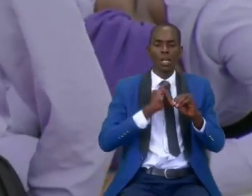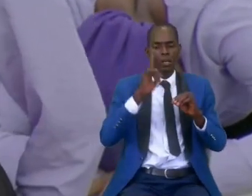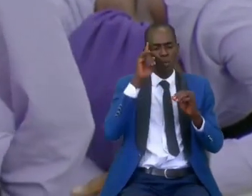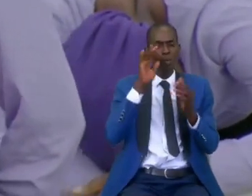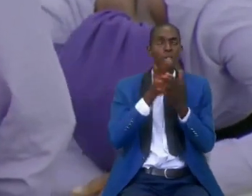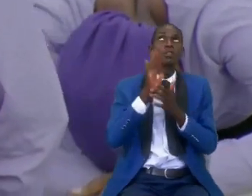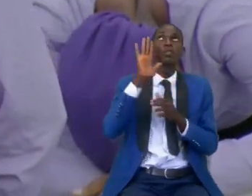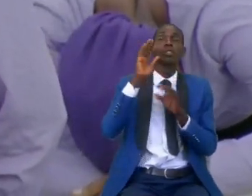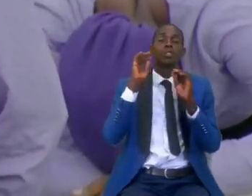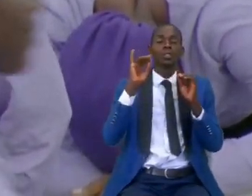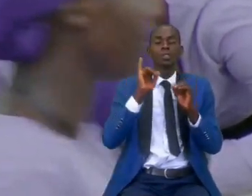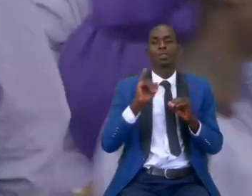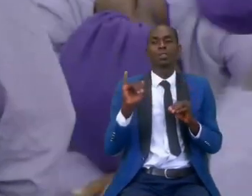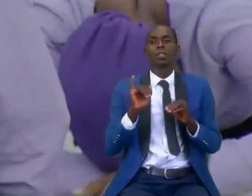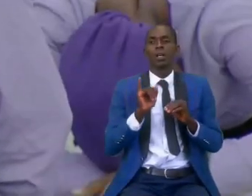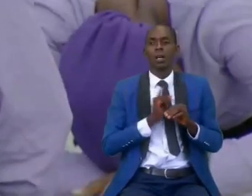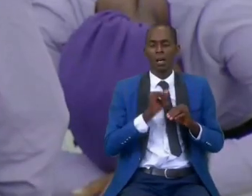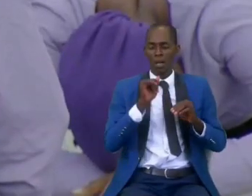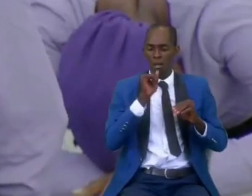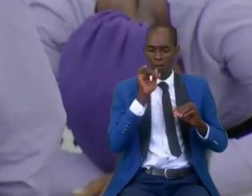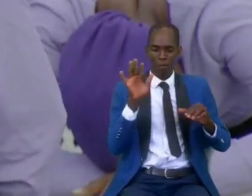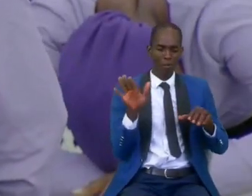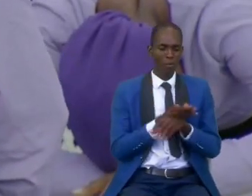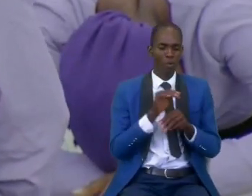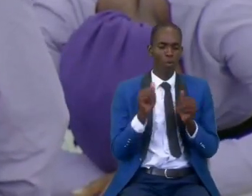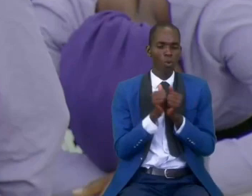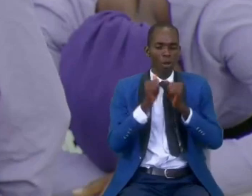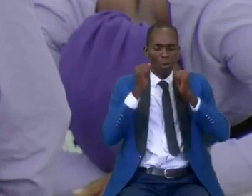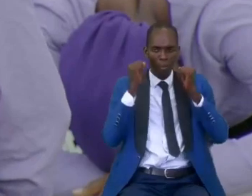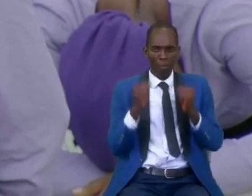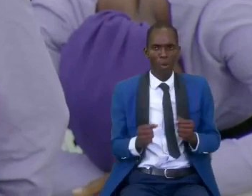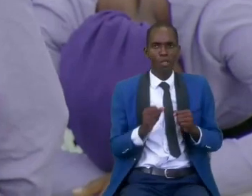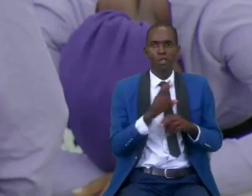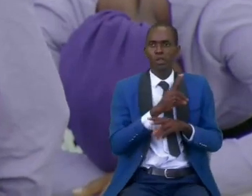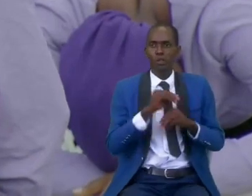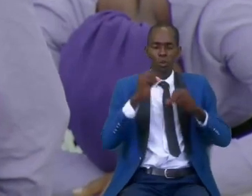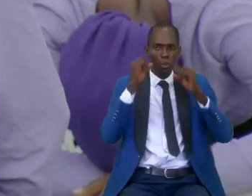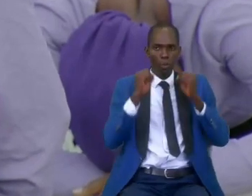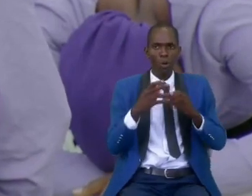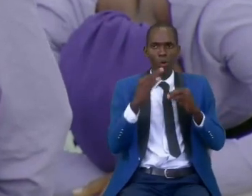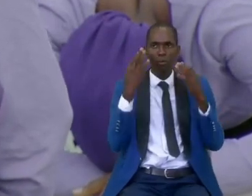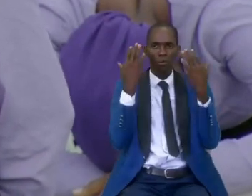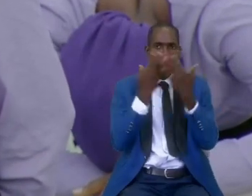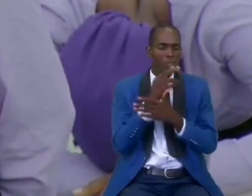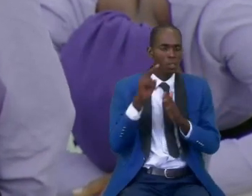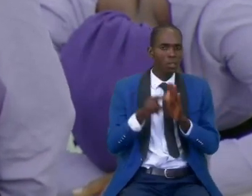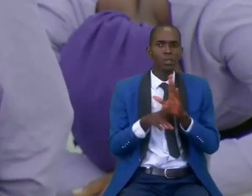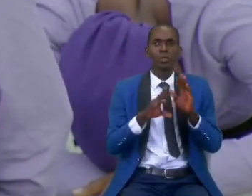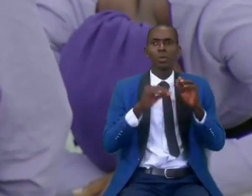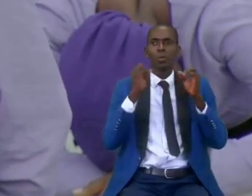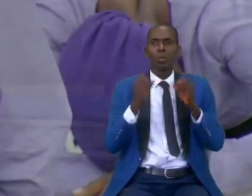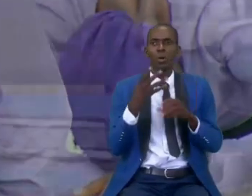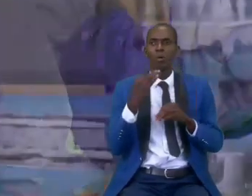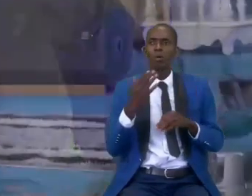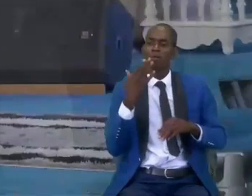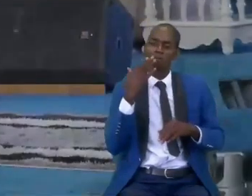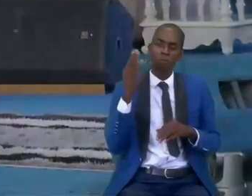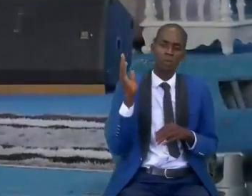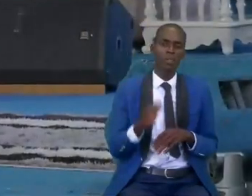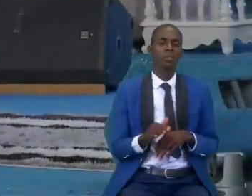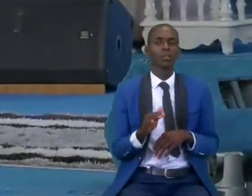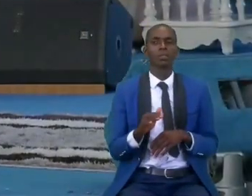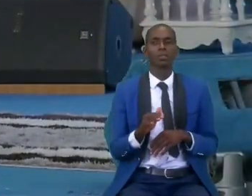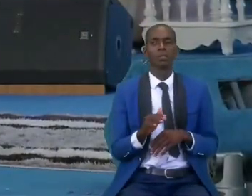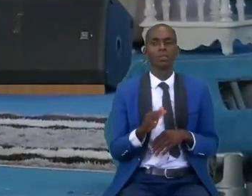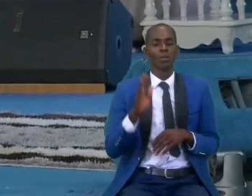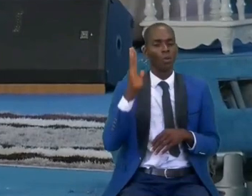No power of darkness, no power of evil will turn my life upside